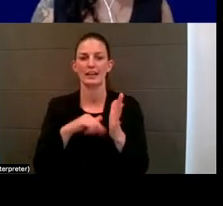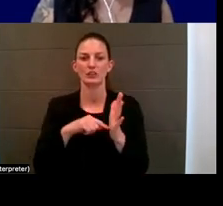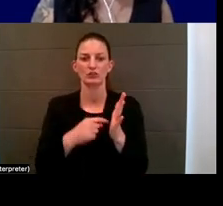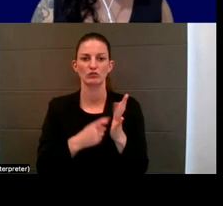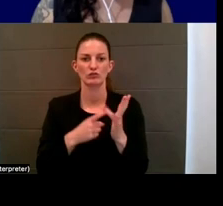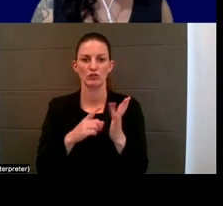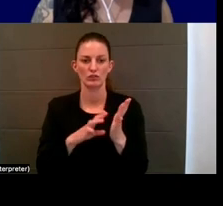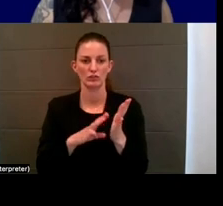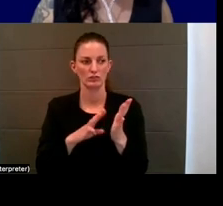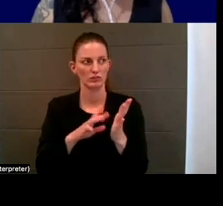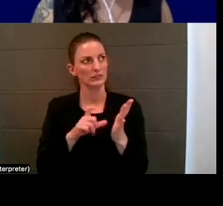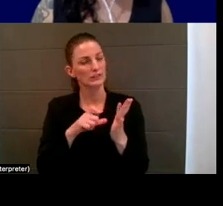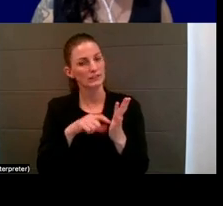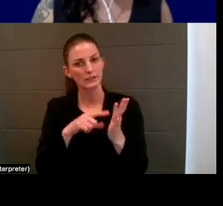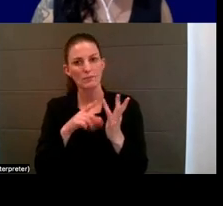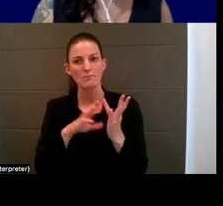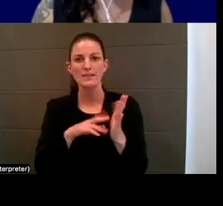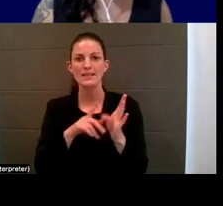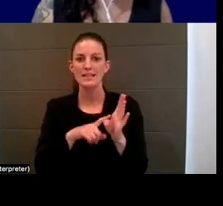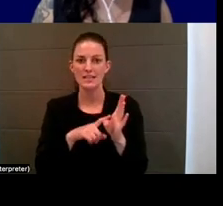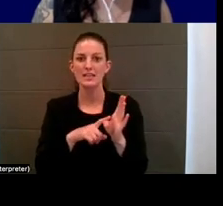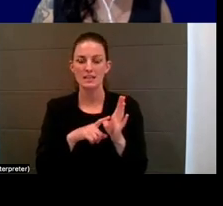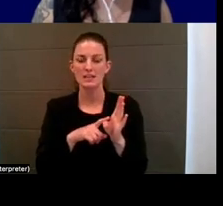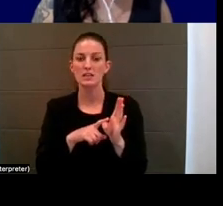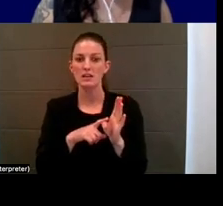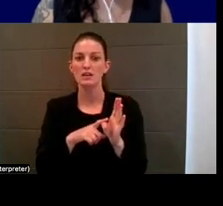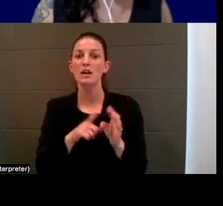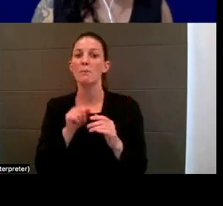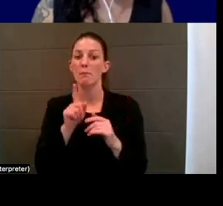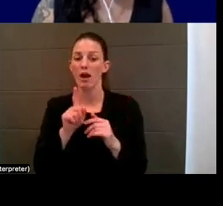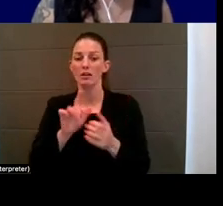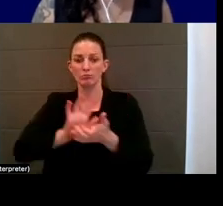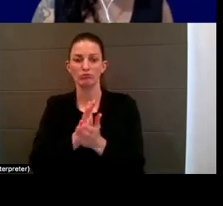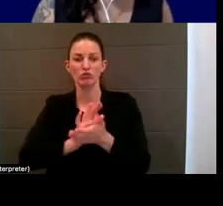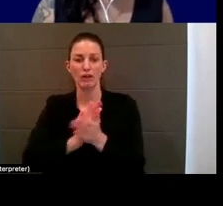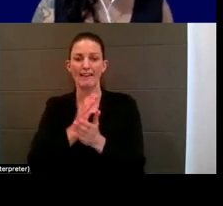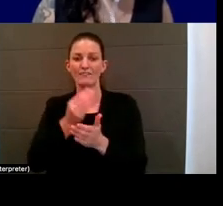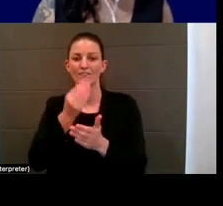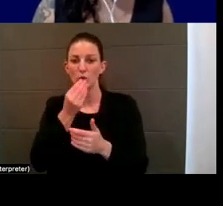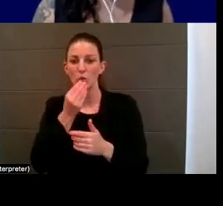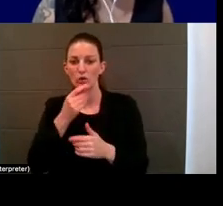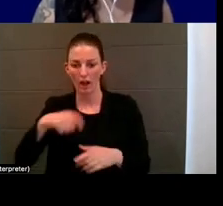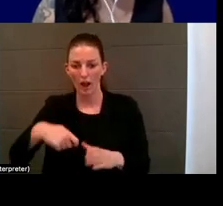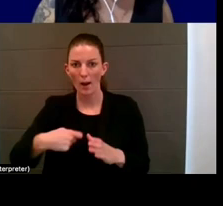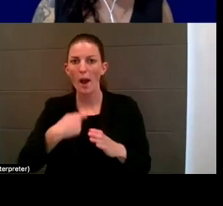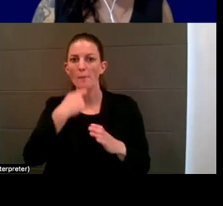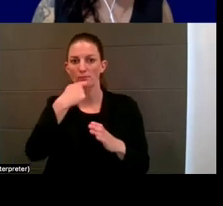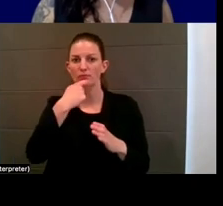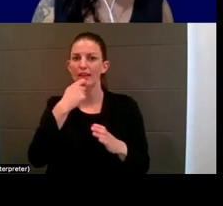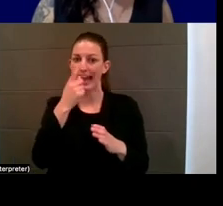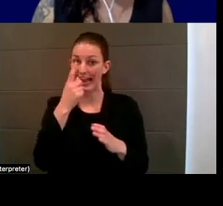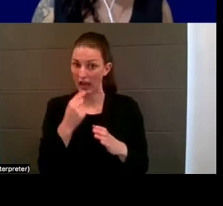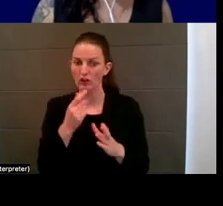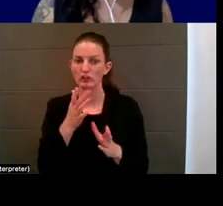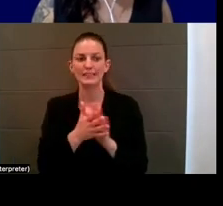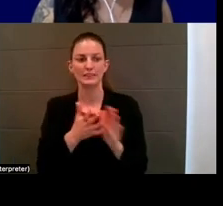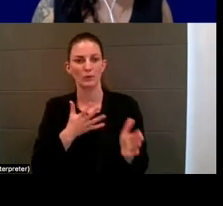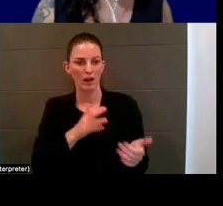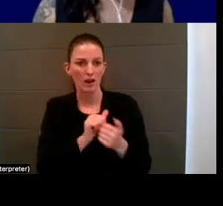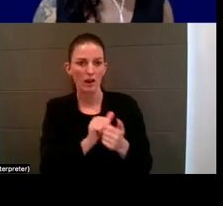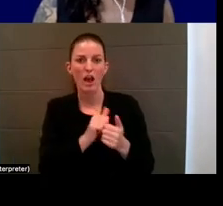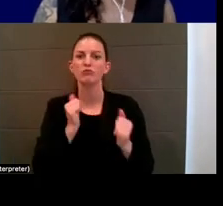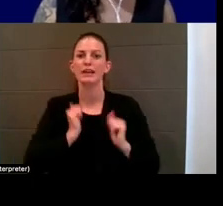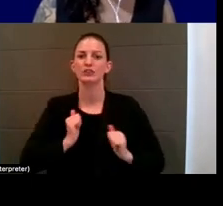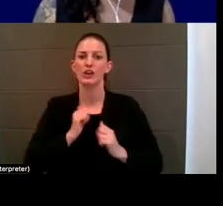And they were able to eat puree food from a spoon really easily, and we were practicing chewing. The problem with this child